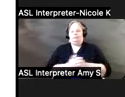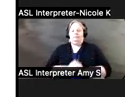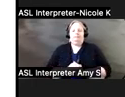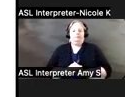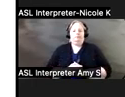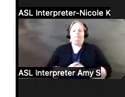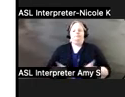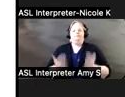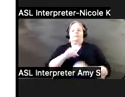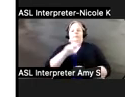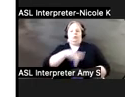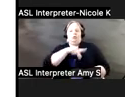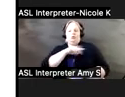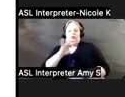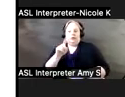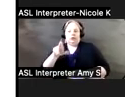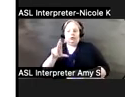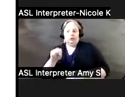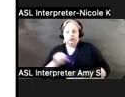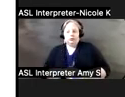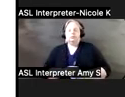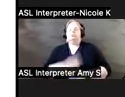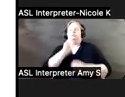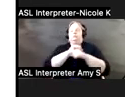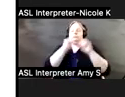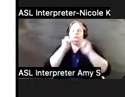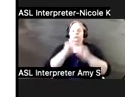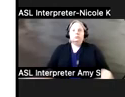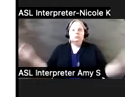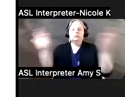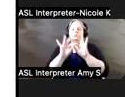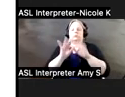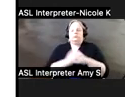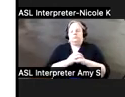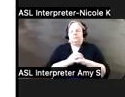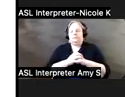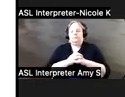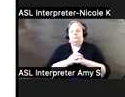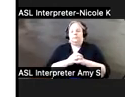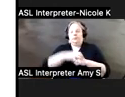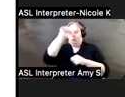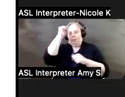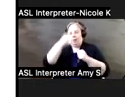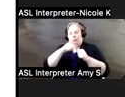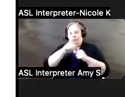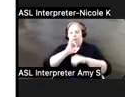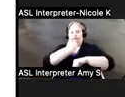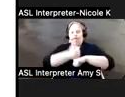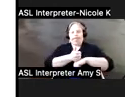Next is personal factors. So personal factors is a huge, huge thing to keep in mind when setting someone